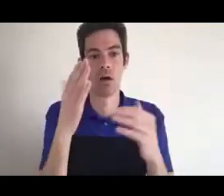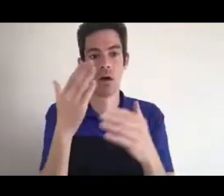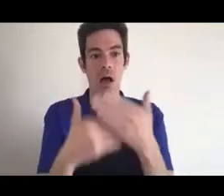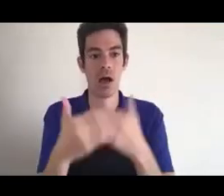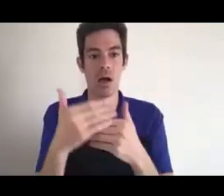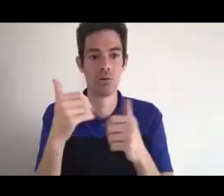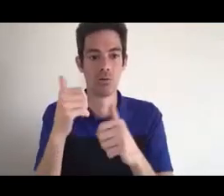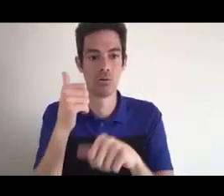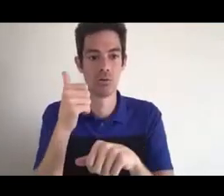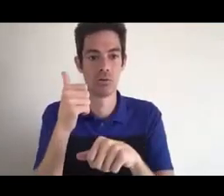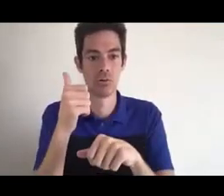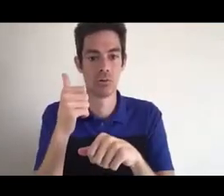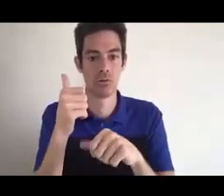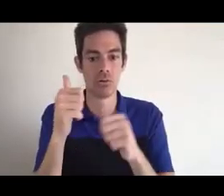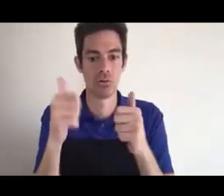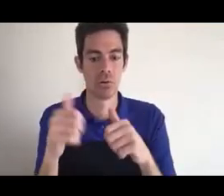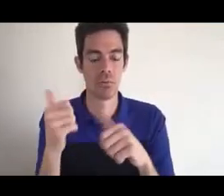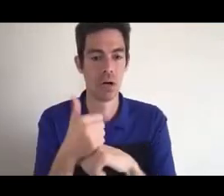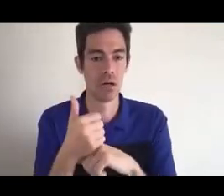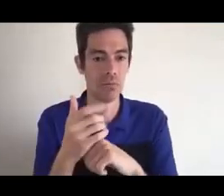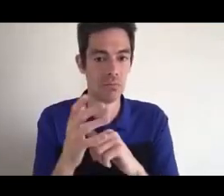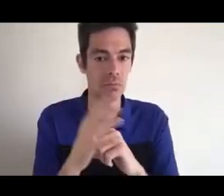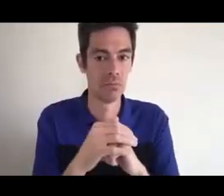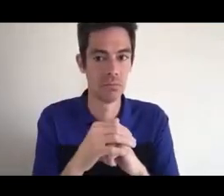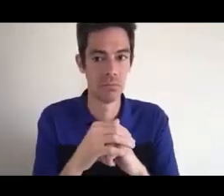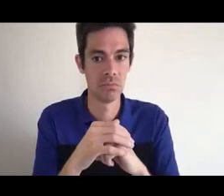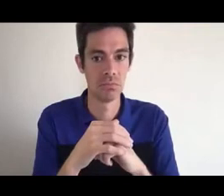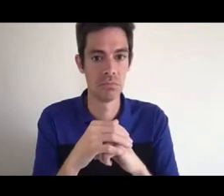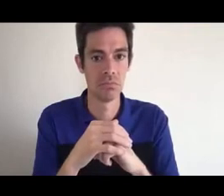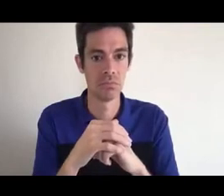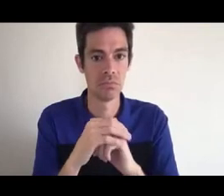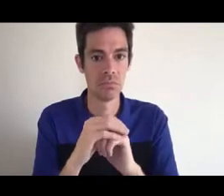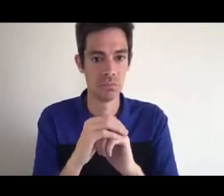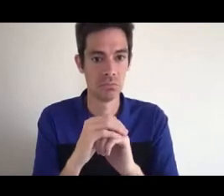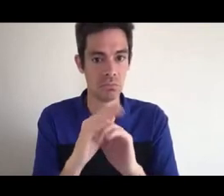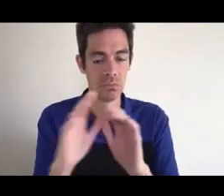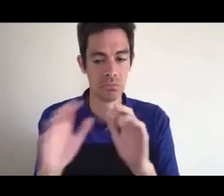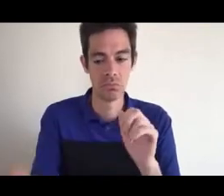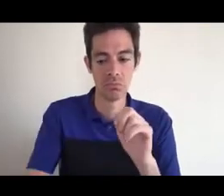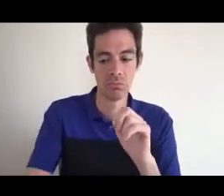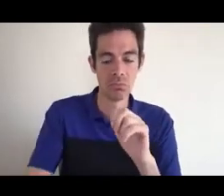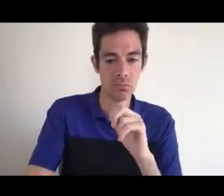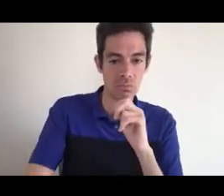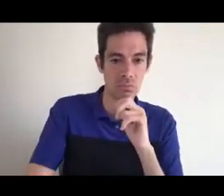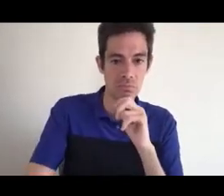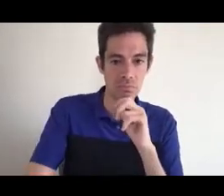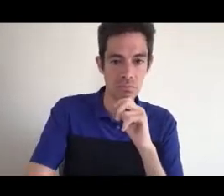So the rest of this will be talking, the rest of the lecture will be talking about hand shapes.